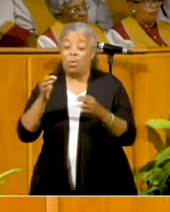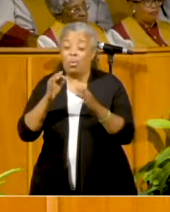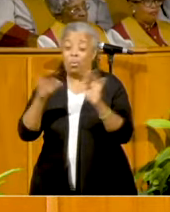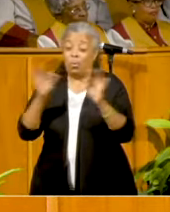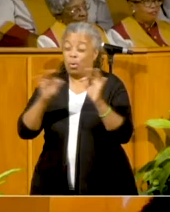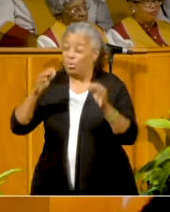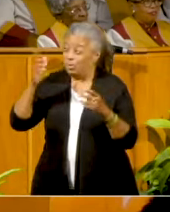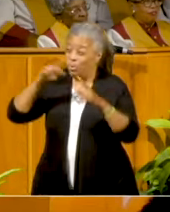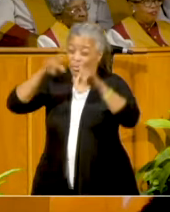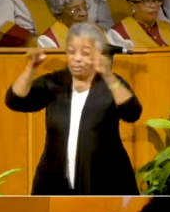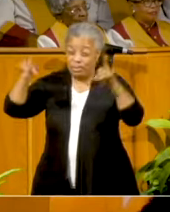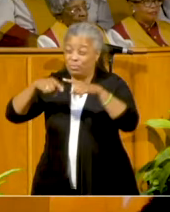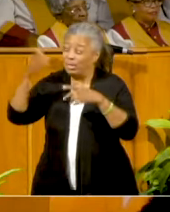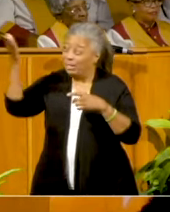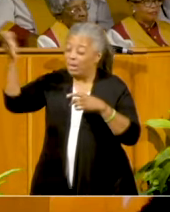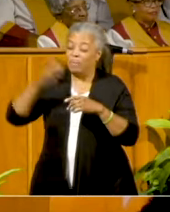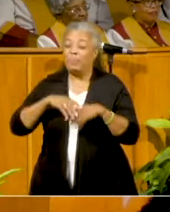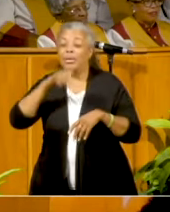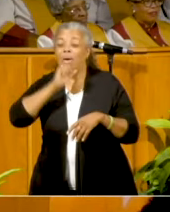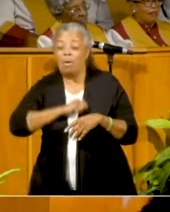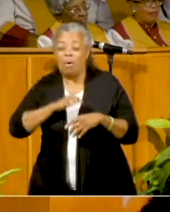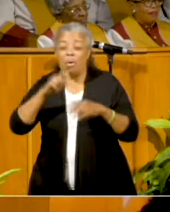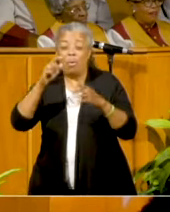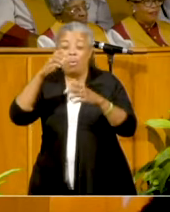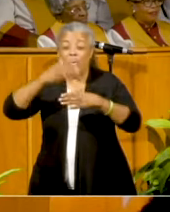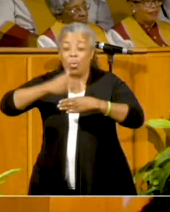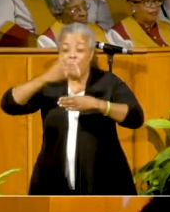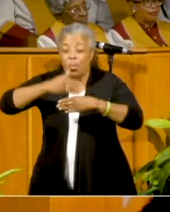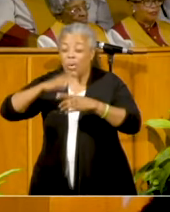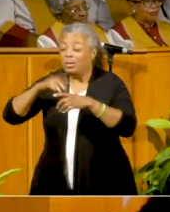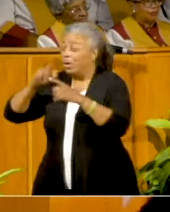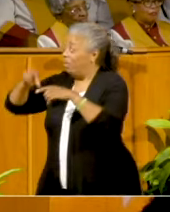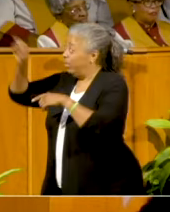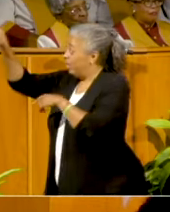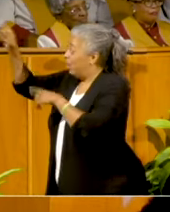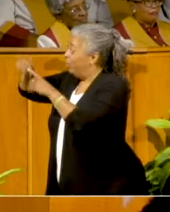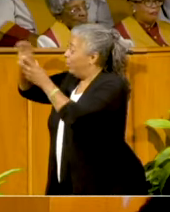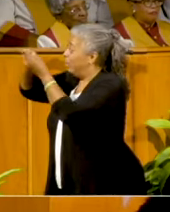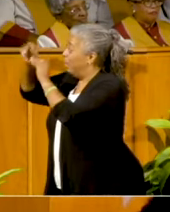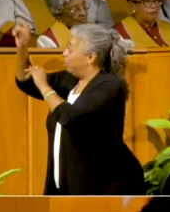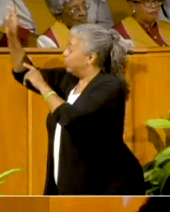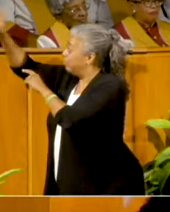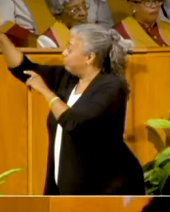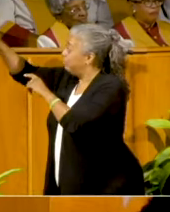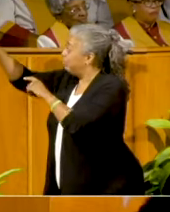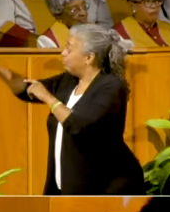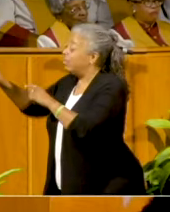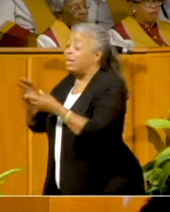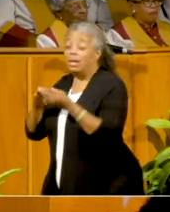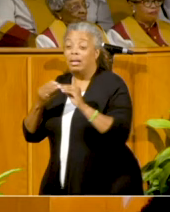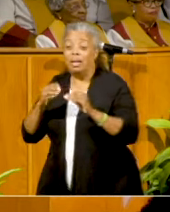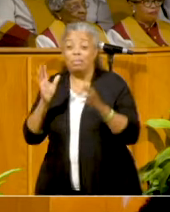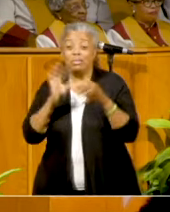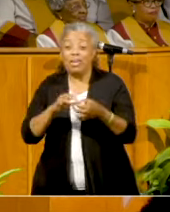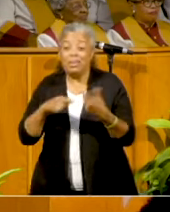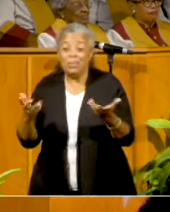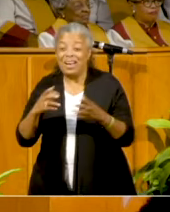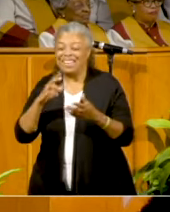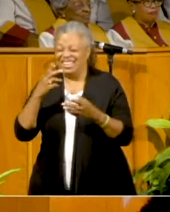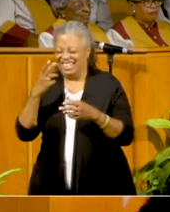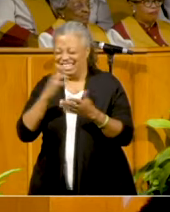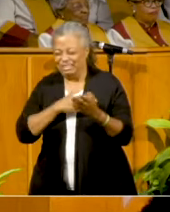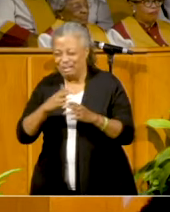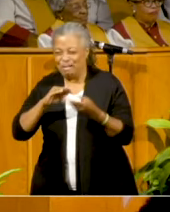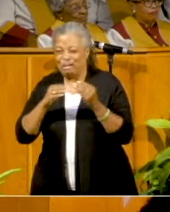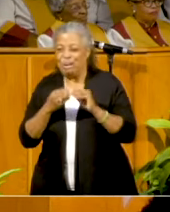screen. You had an old wooden tablet on the wall over there with numbers on it. And those numbers corresponded to hymn numbers